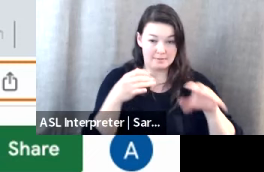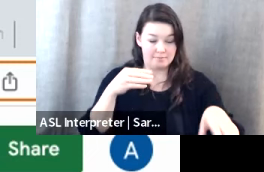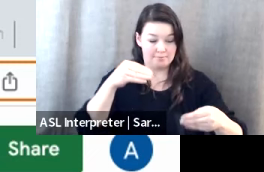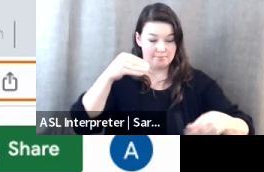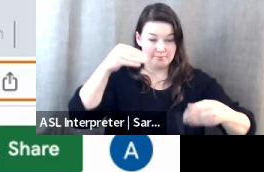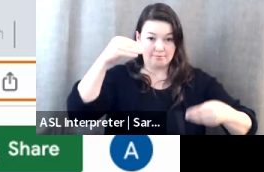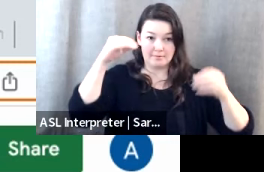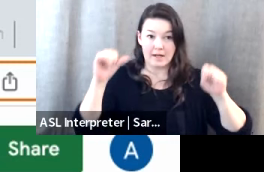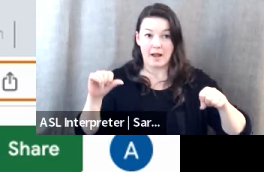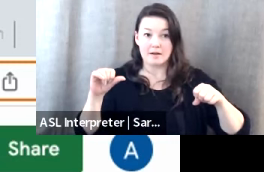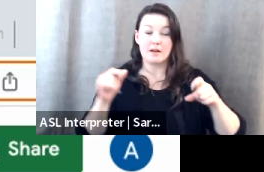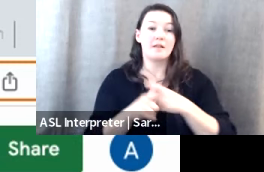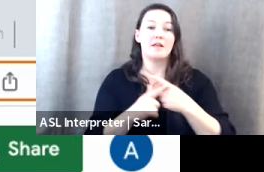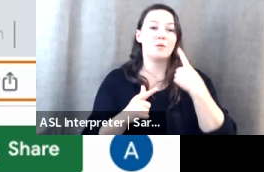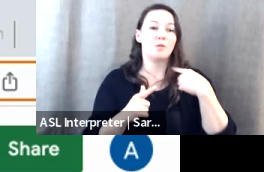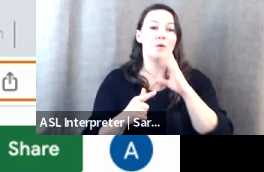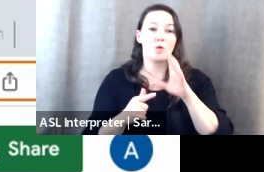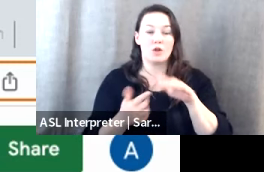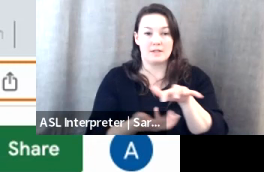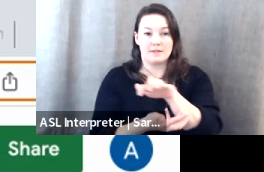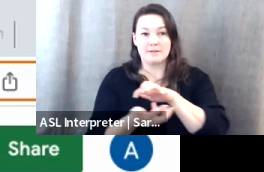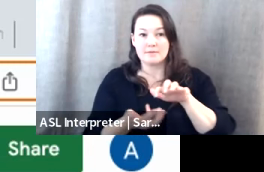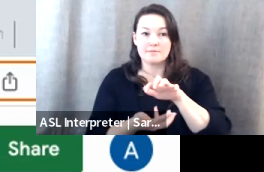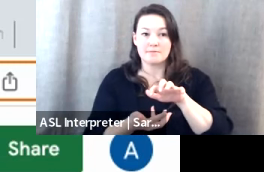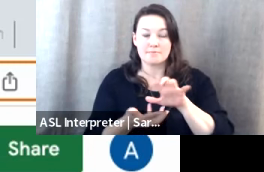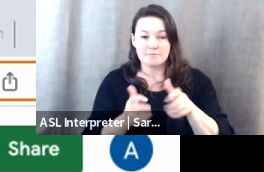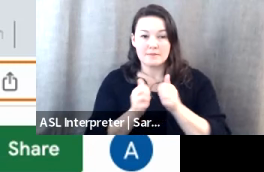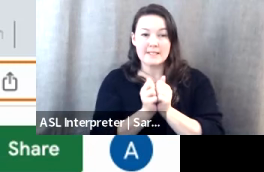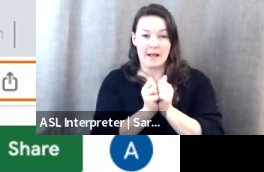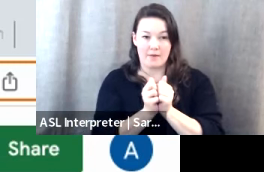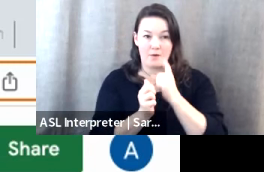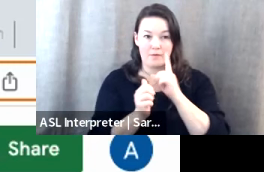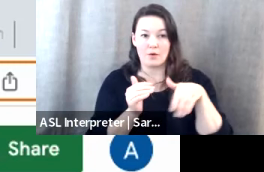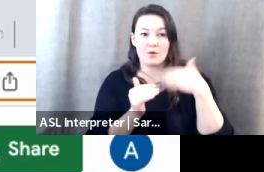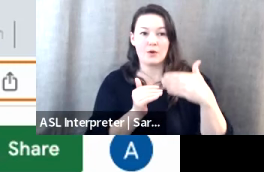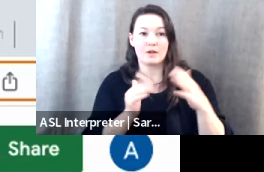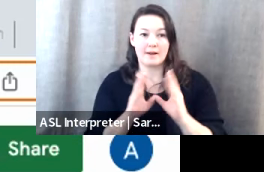And then we would combine those for our next meeting. Entonces, esas